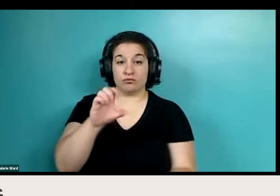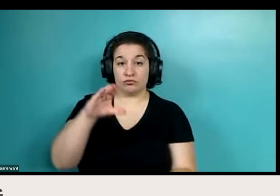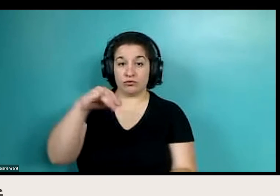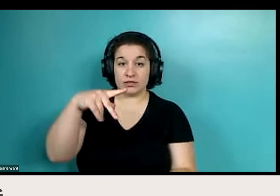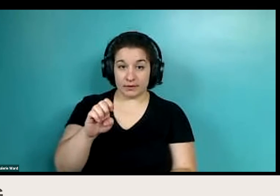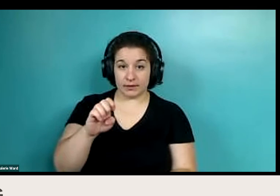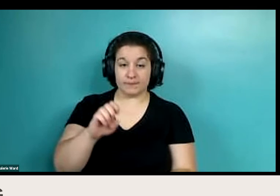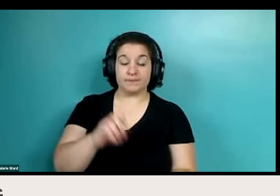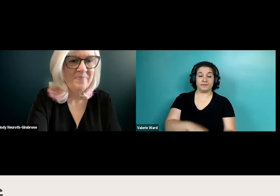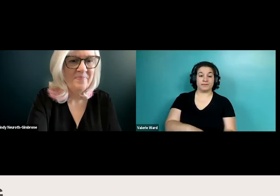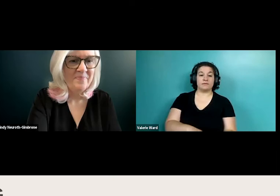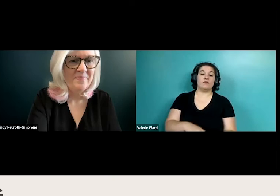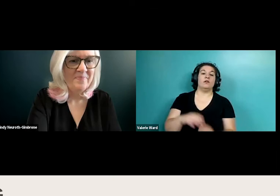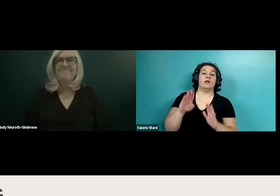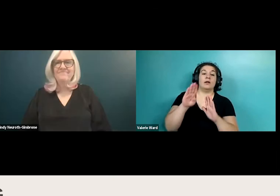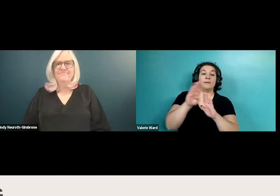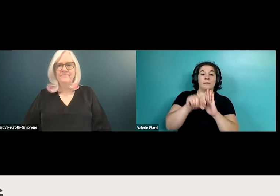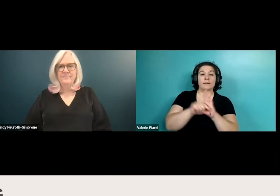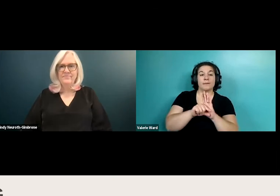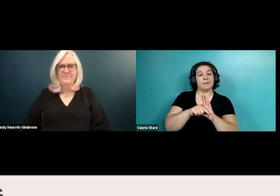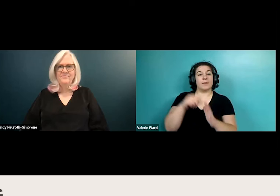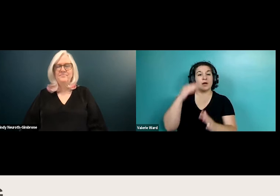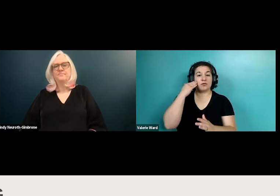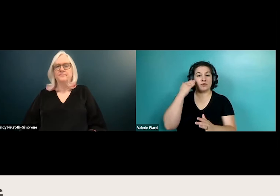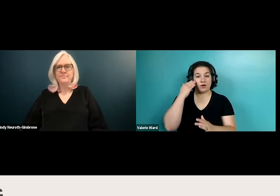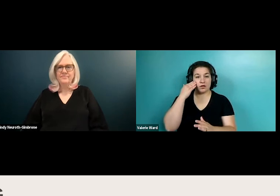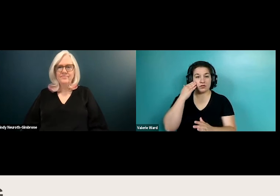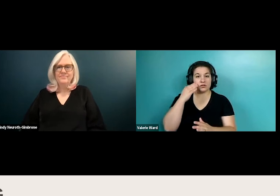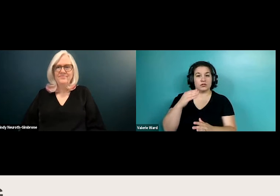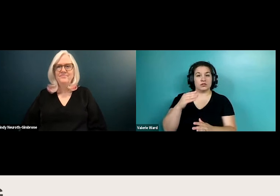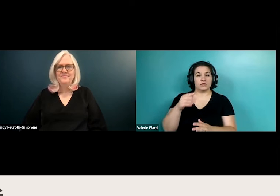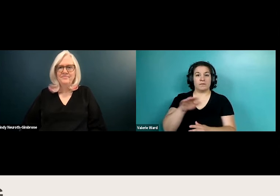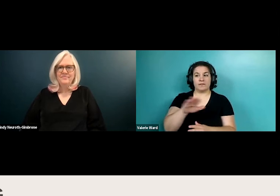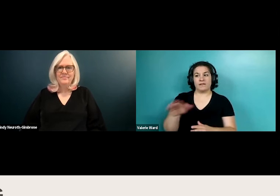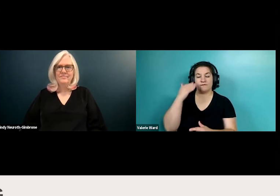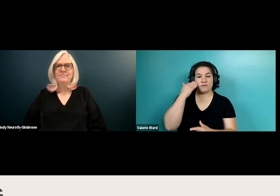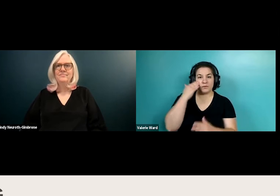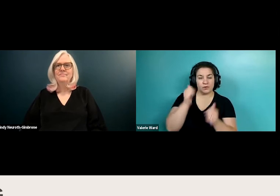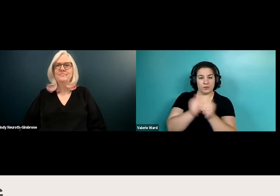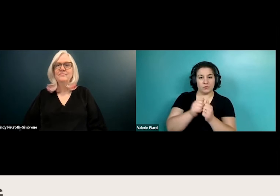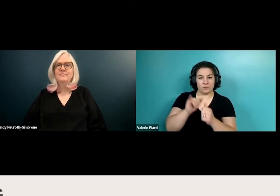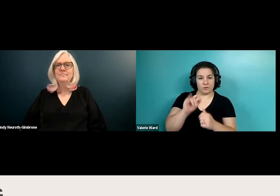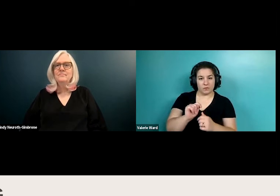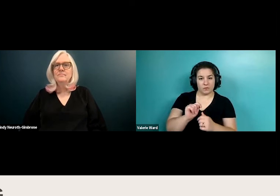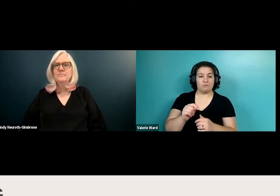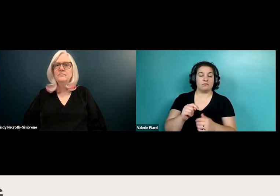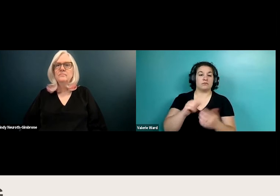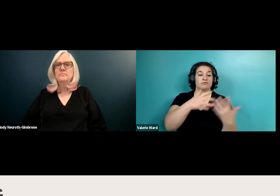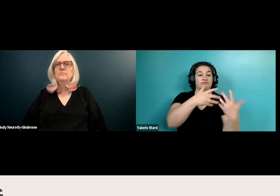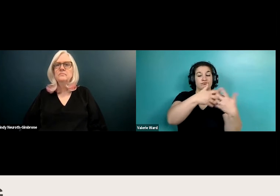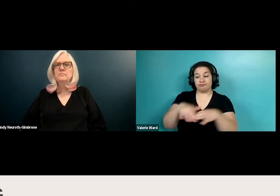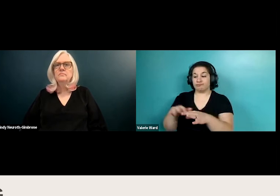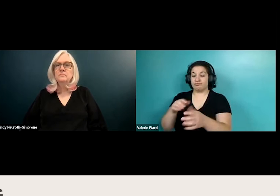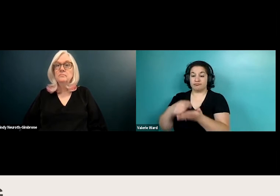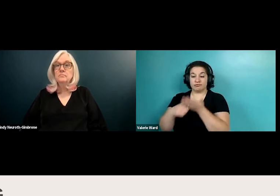their familiarity, and it becomes a kind of seamless discussion about how research also